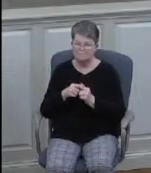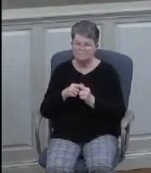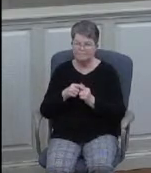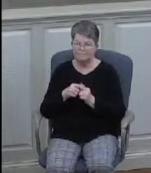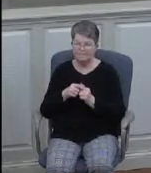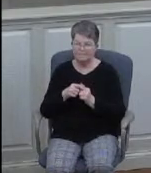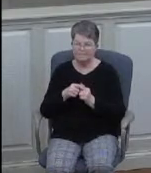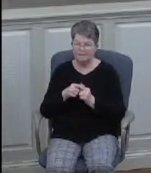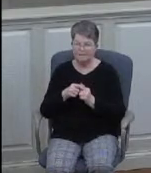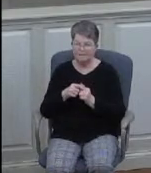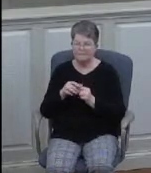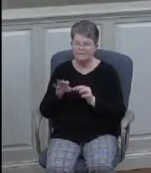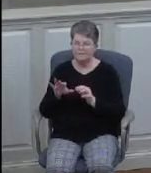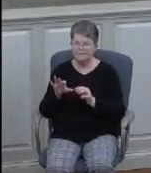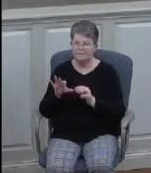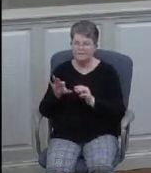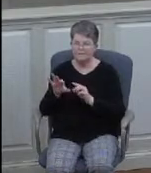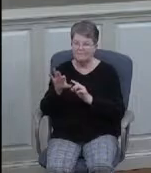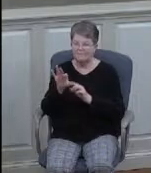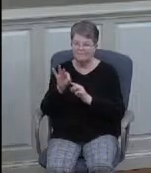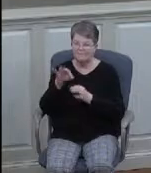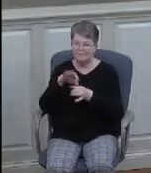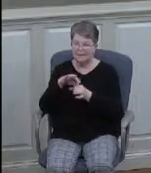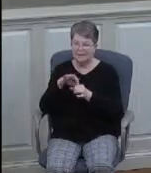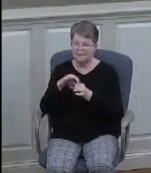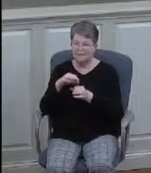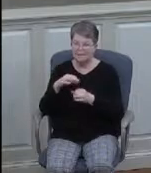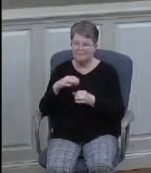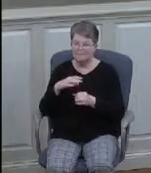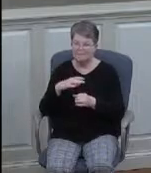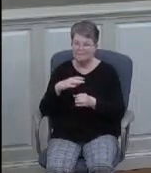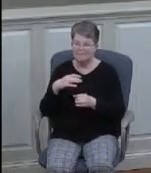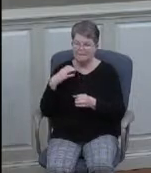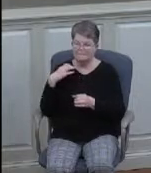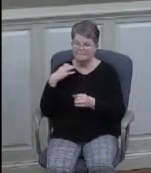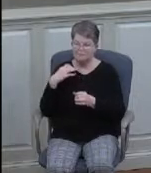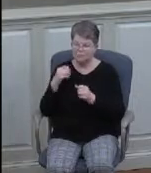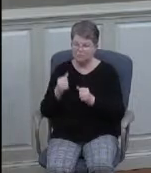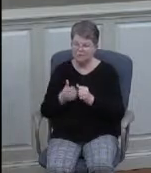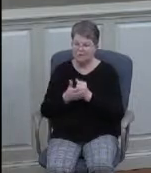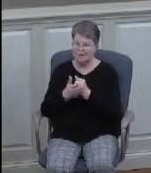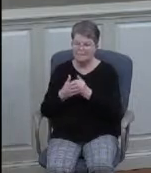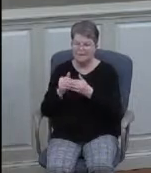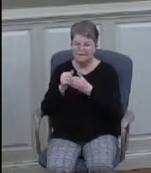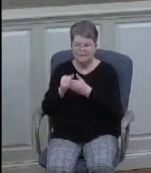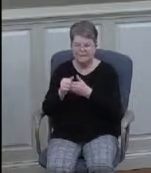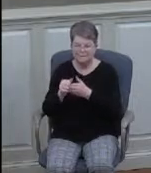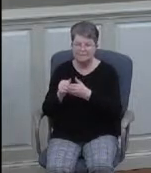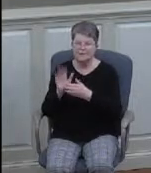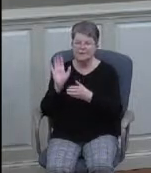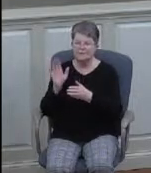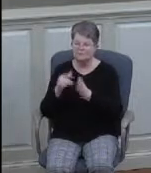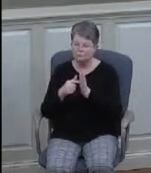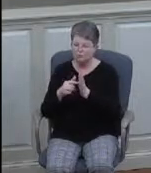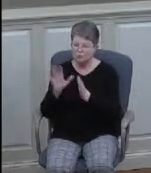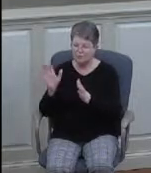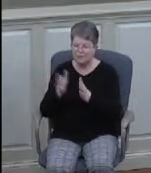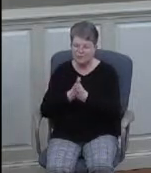the elected officials can help lead this and show their enthusiasm for